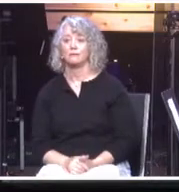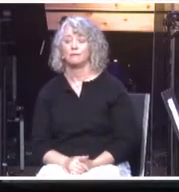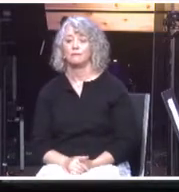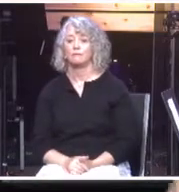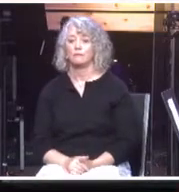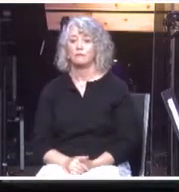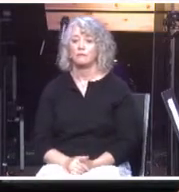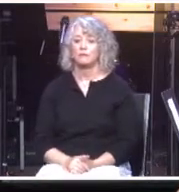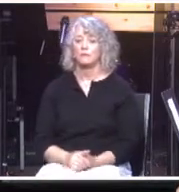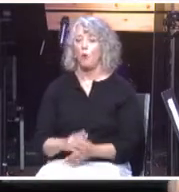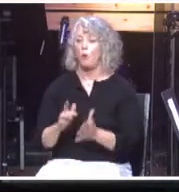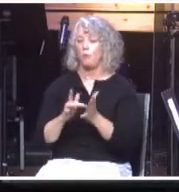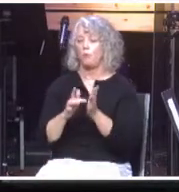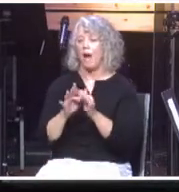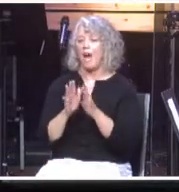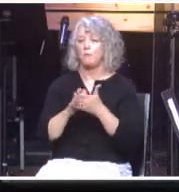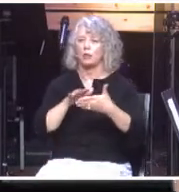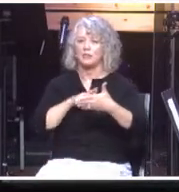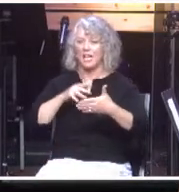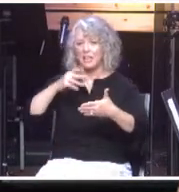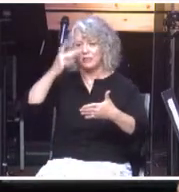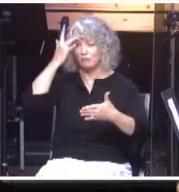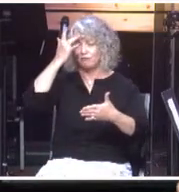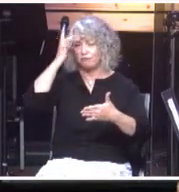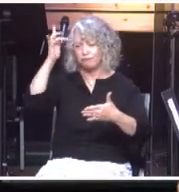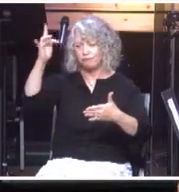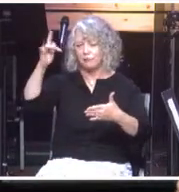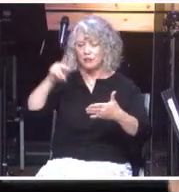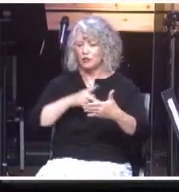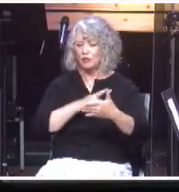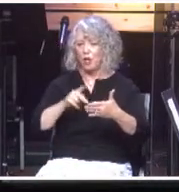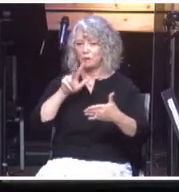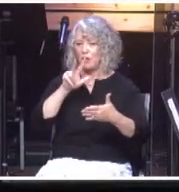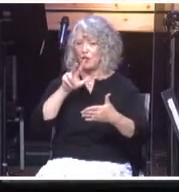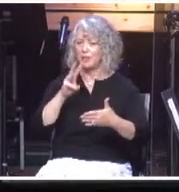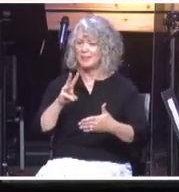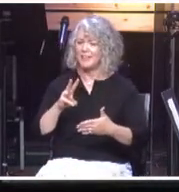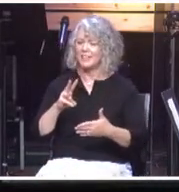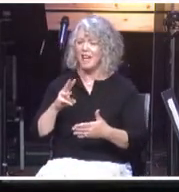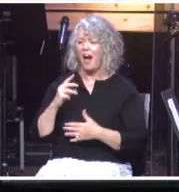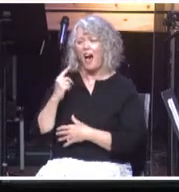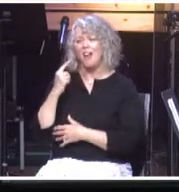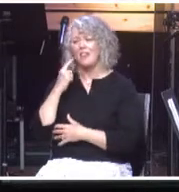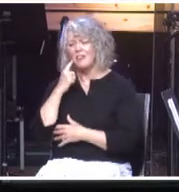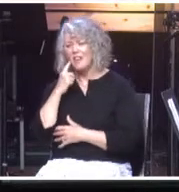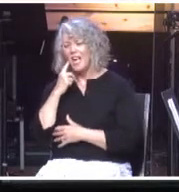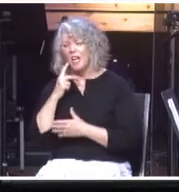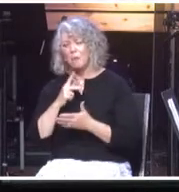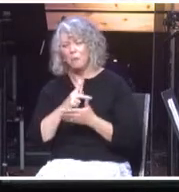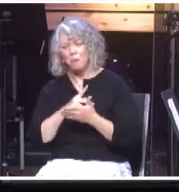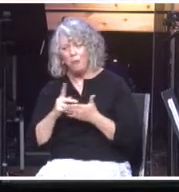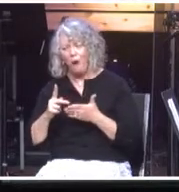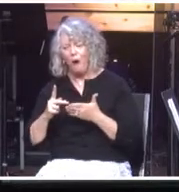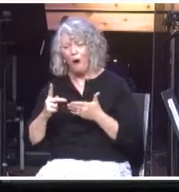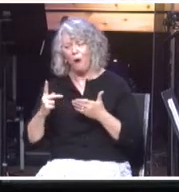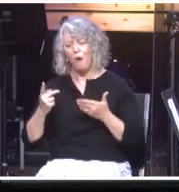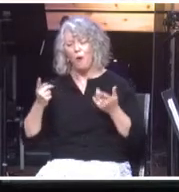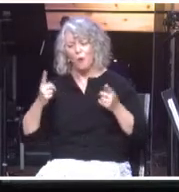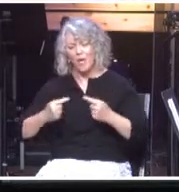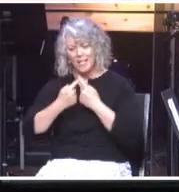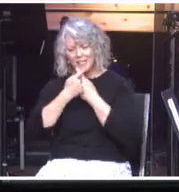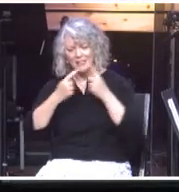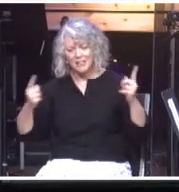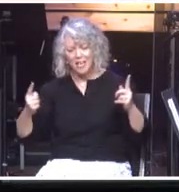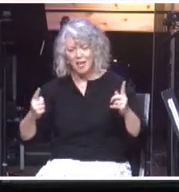You know, there are a lot of Bible scholars who think that this powerful psalm, Psalm 36, was in Paul's mind when he exclaimed,